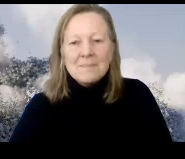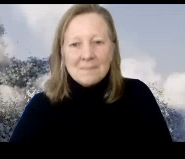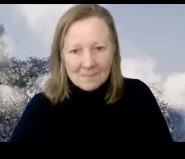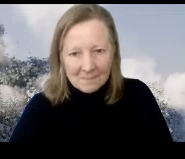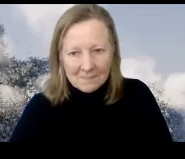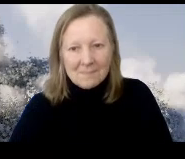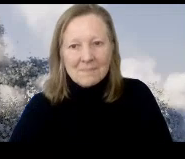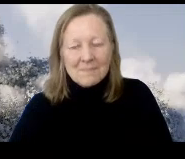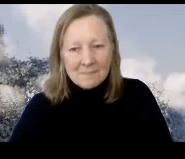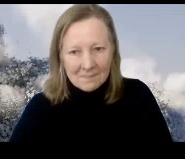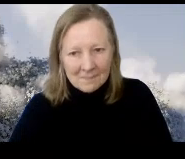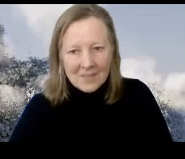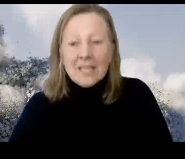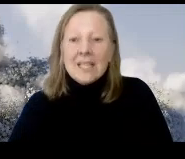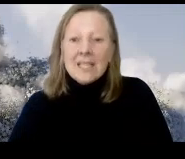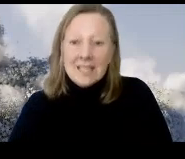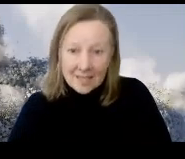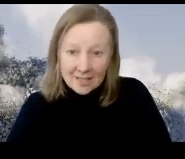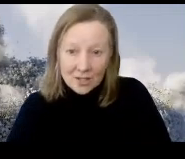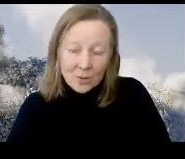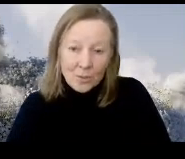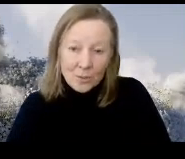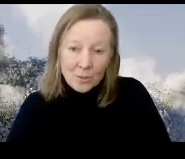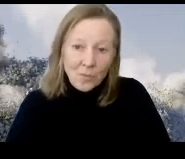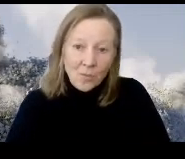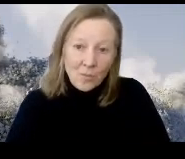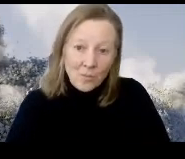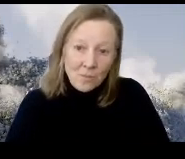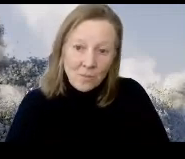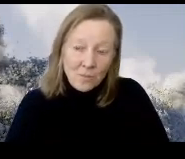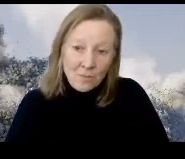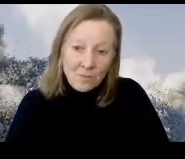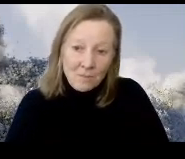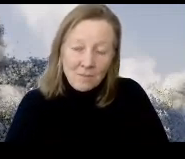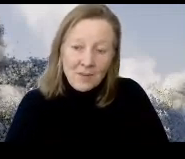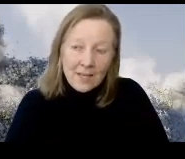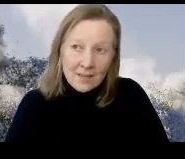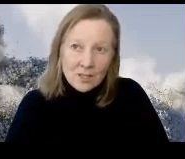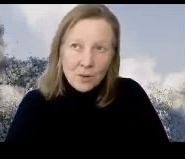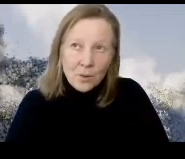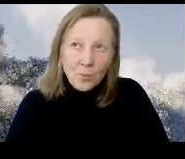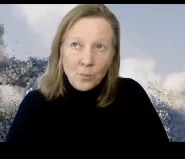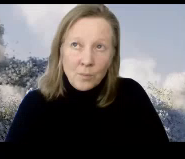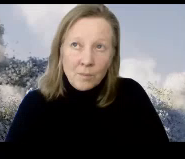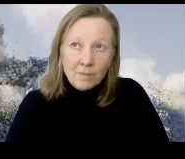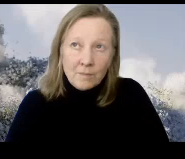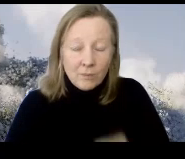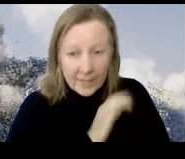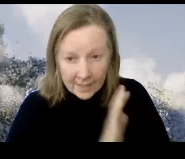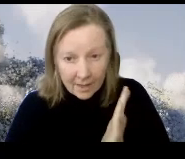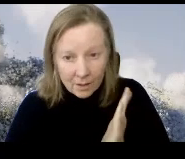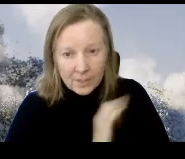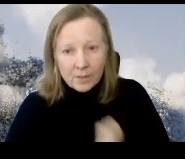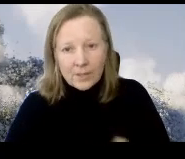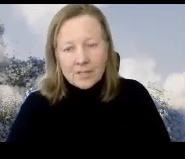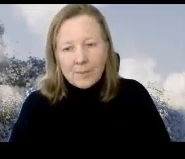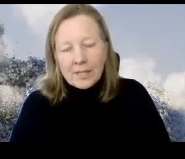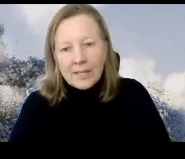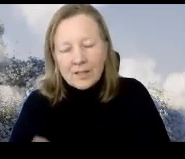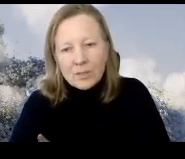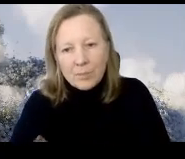for pharmacist, please? And Yes, with so accessibility in Winnipeg? yes, so right now we